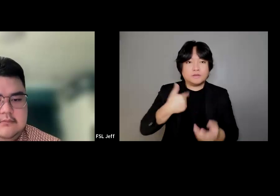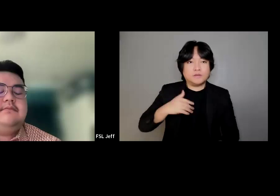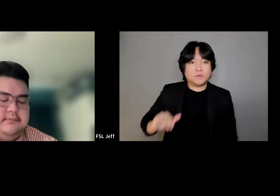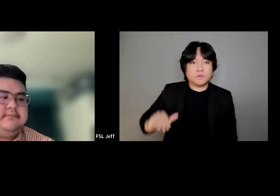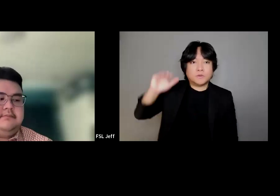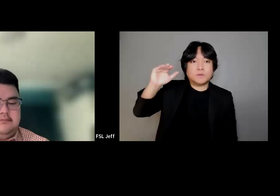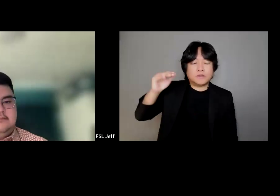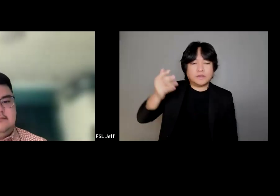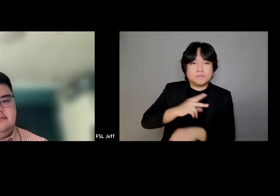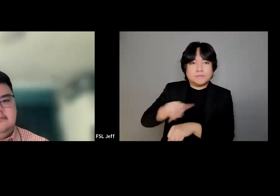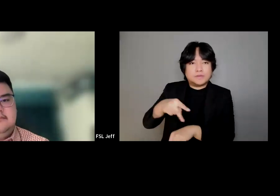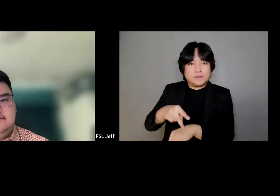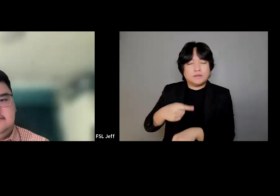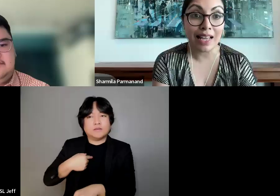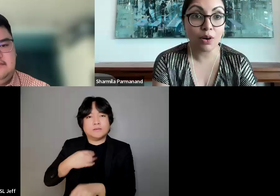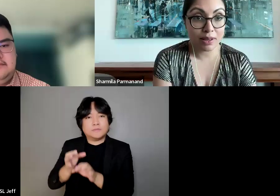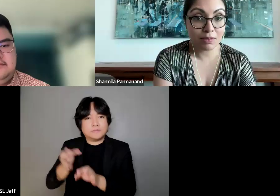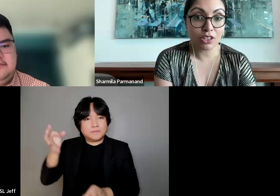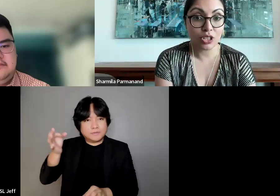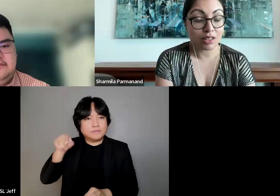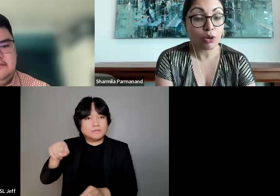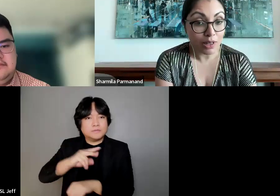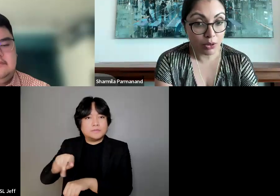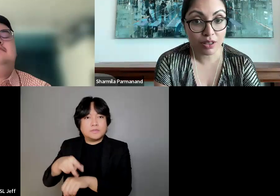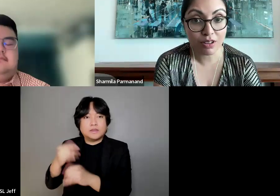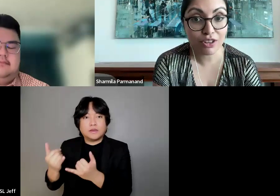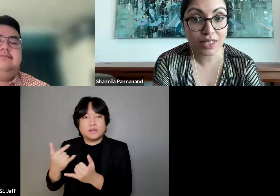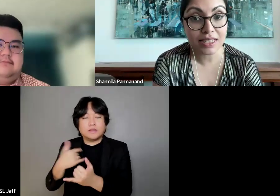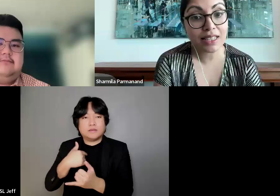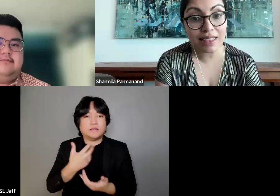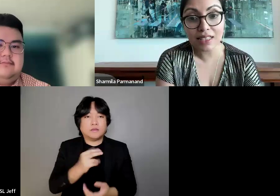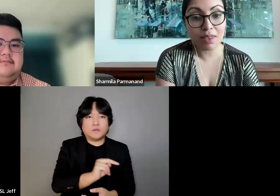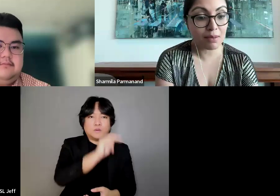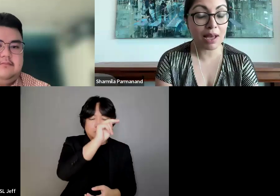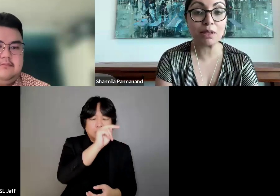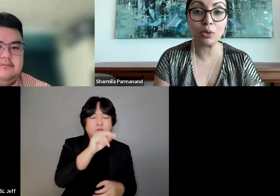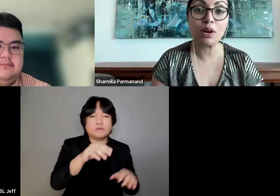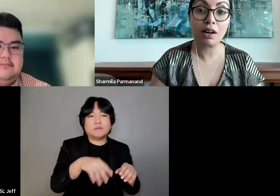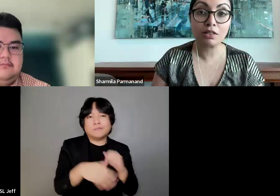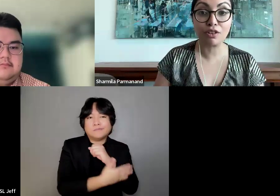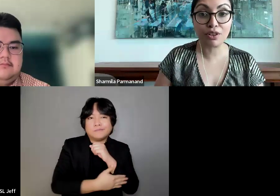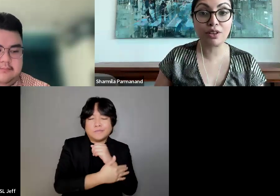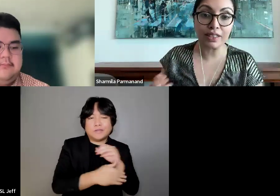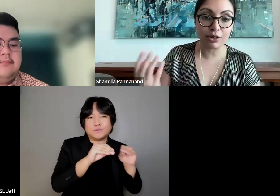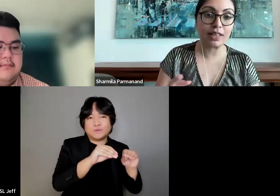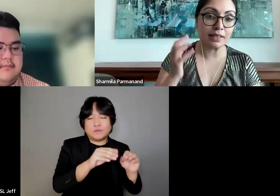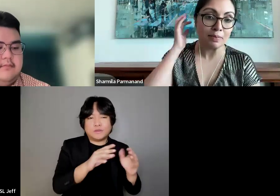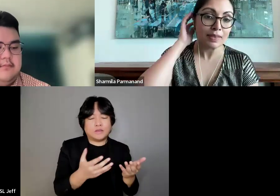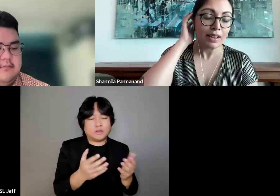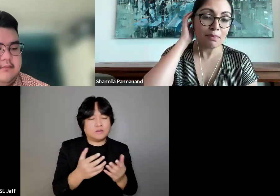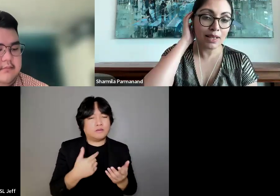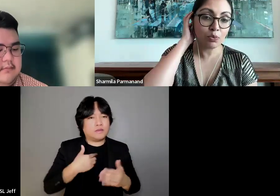I did my undergrad in the Philippines, but now I am teaching in a global North university, and that's something I'm happy to further